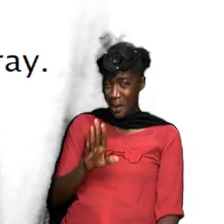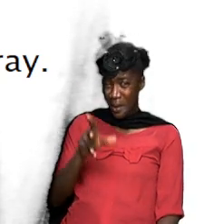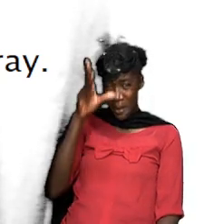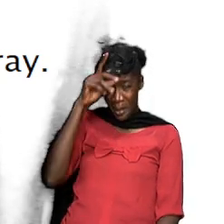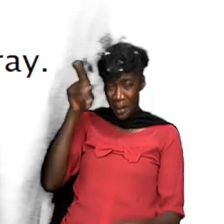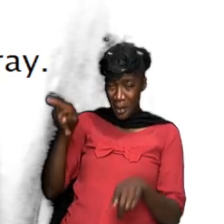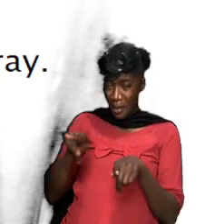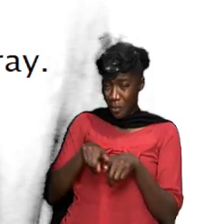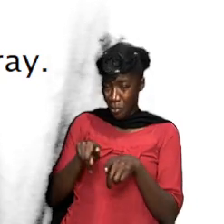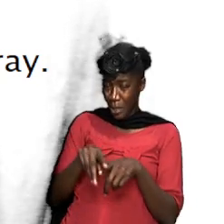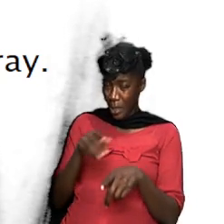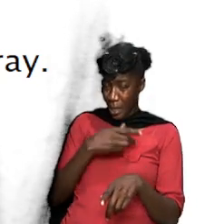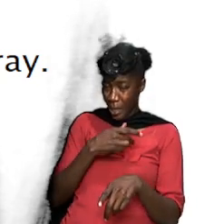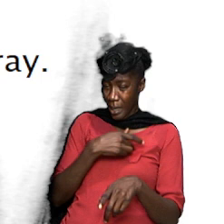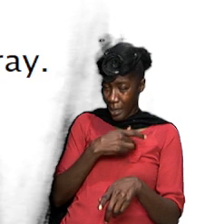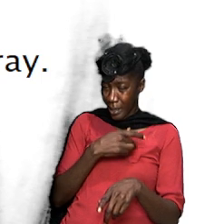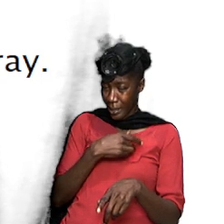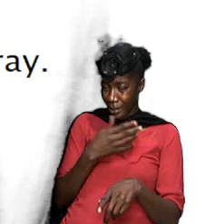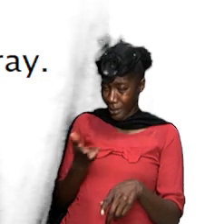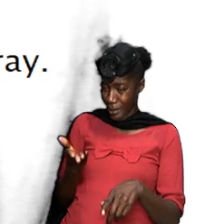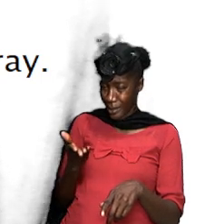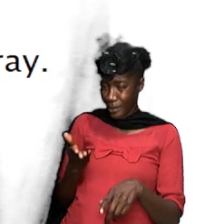he asks for the things